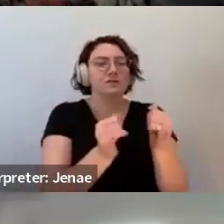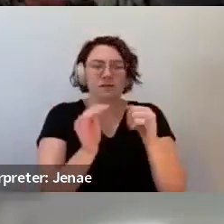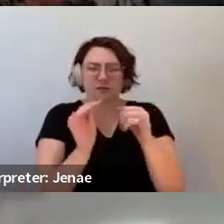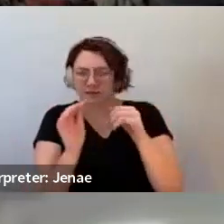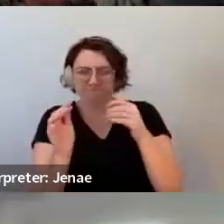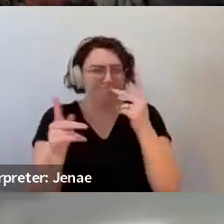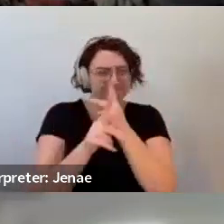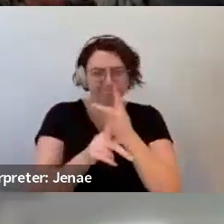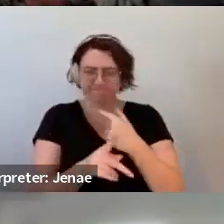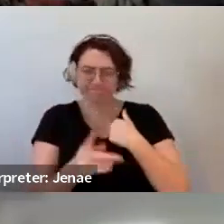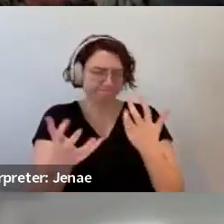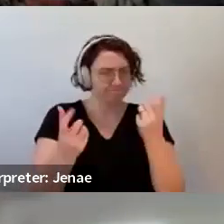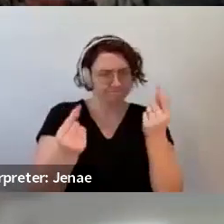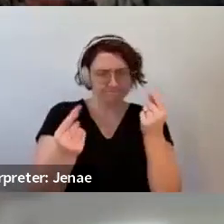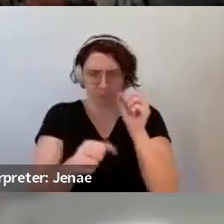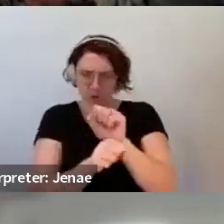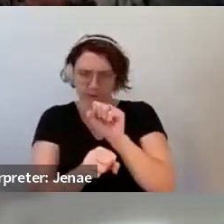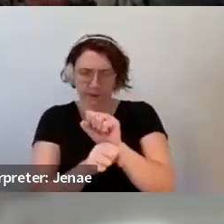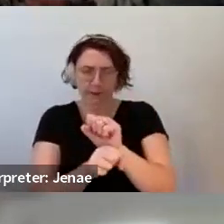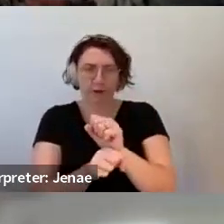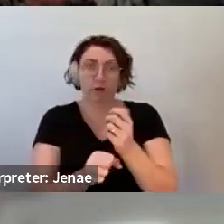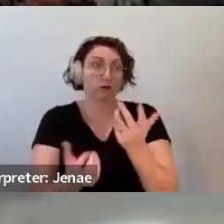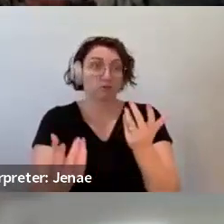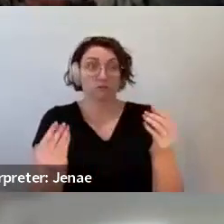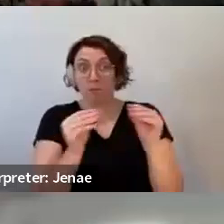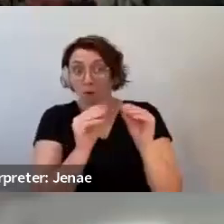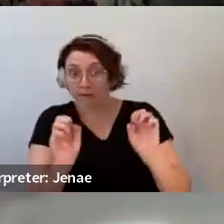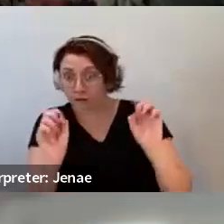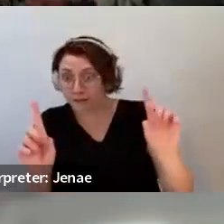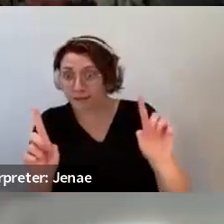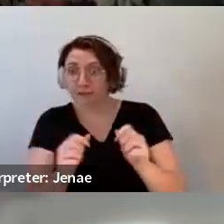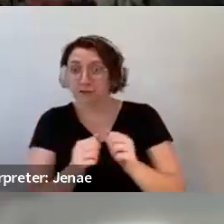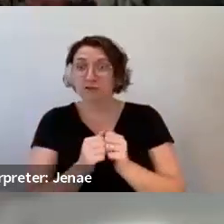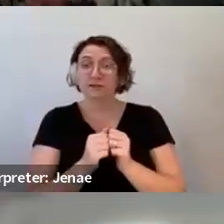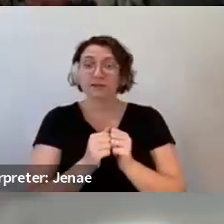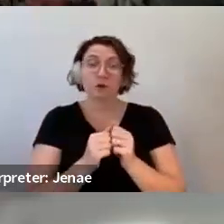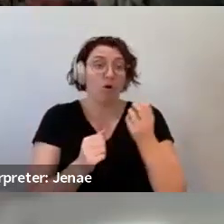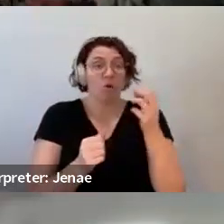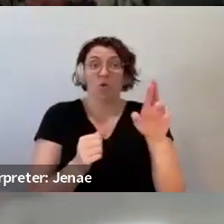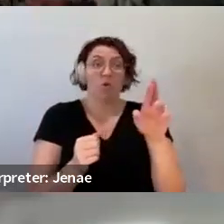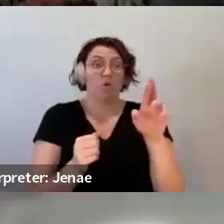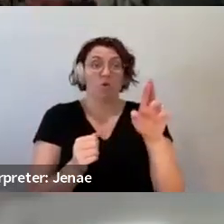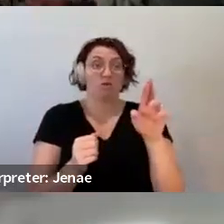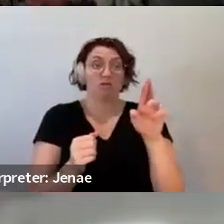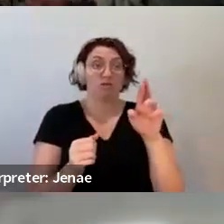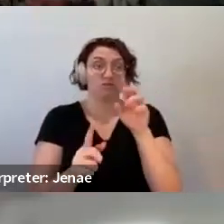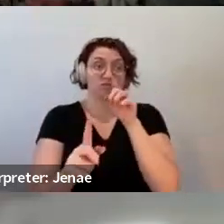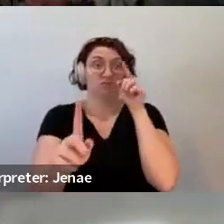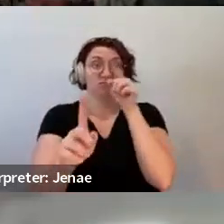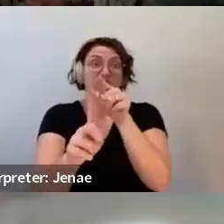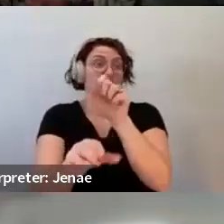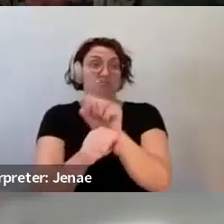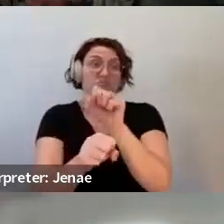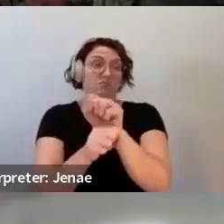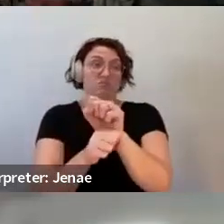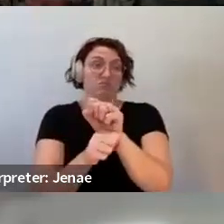to do with their career, whether that is furthering their education or achieving a career job that they're interested